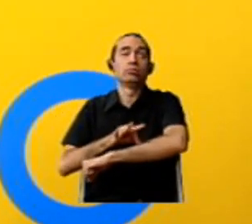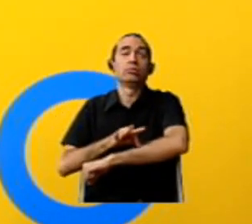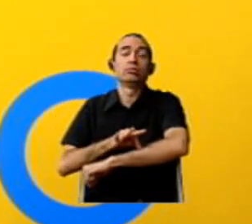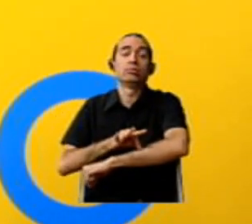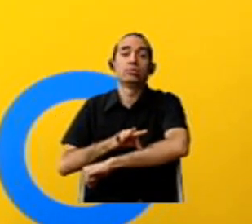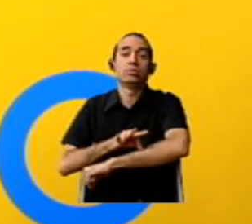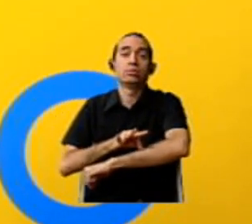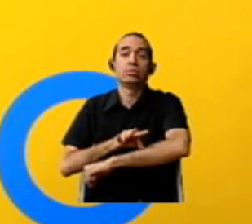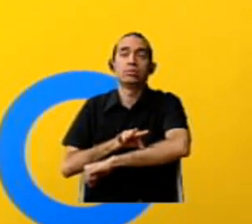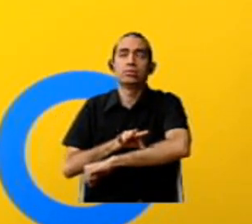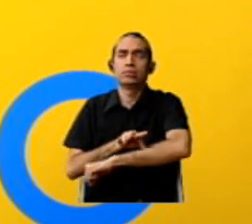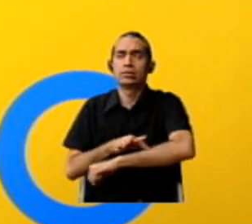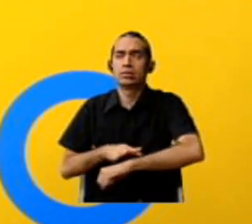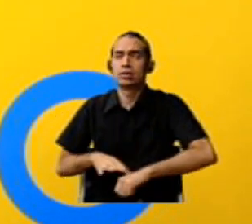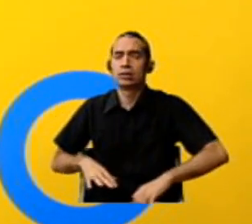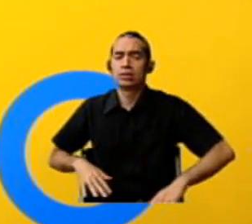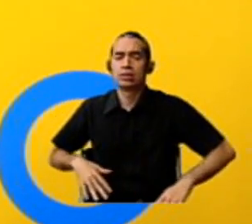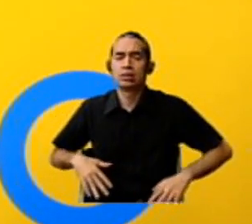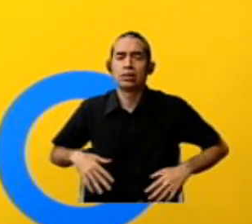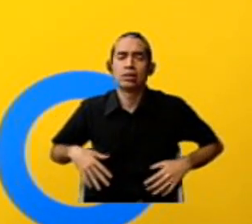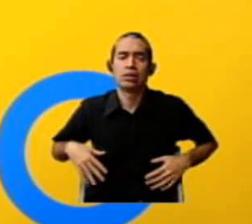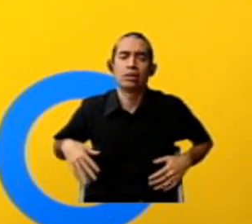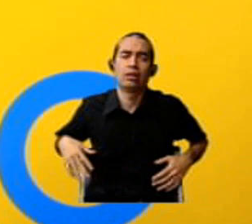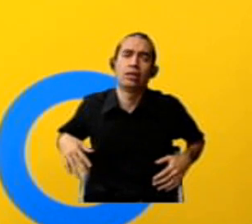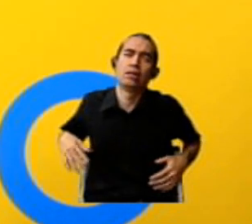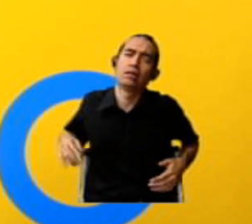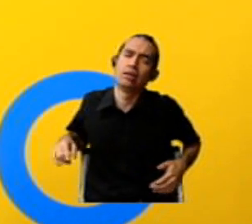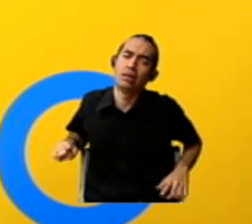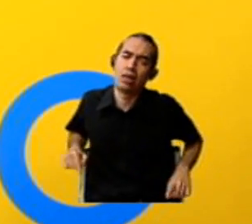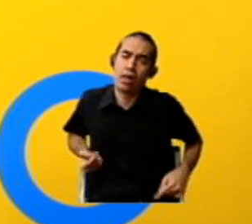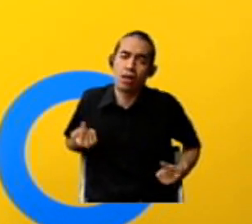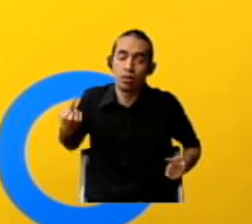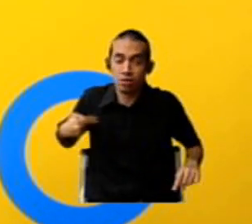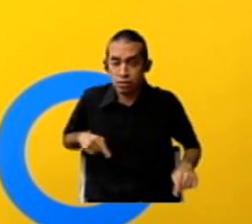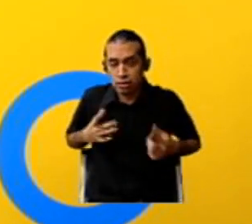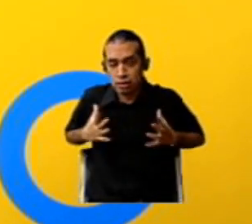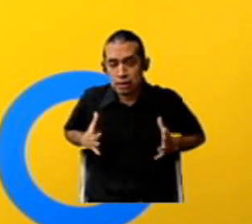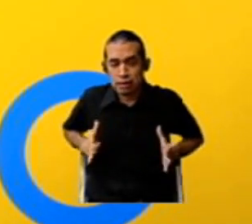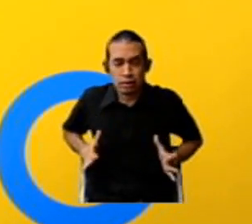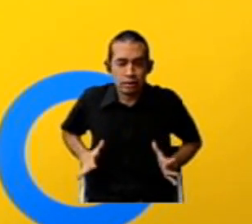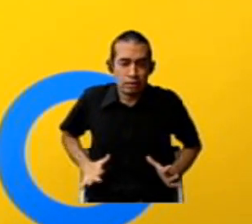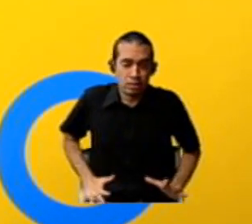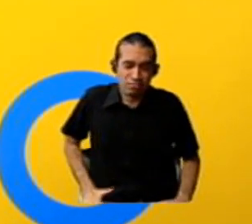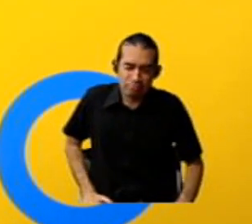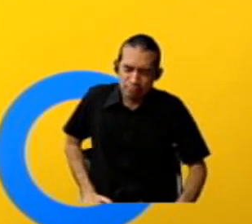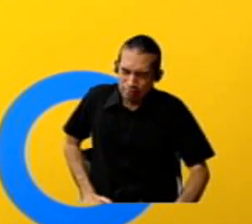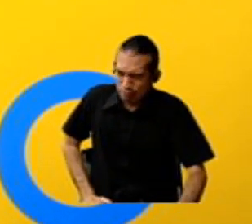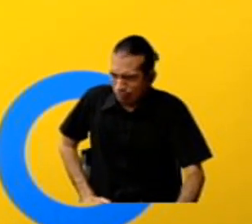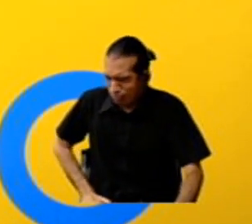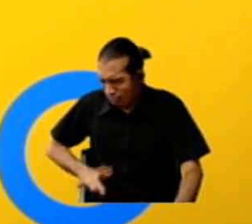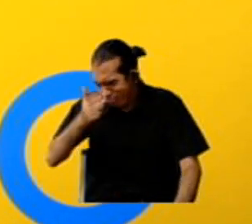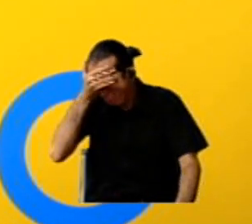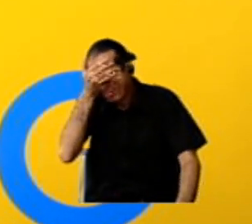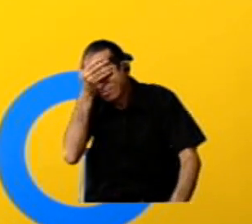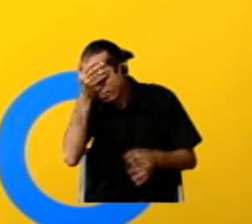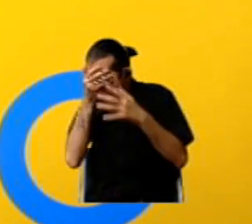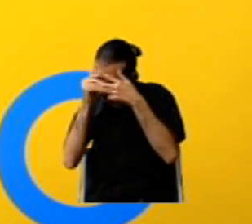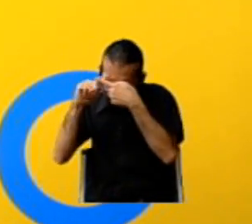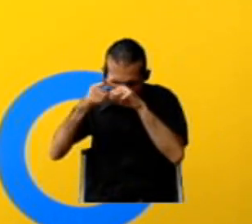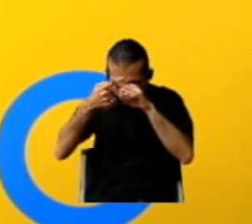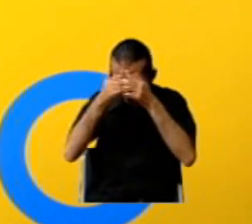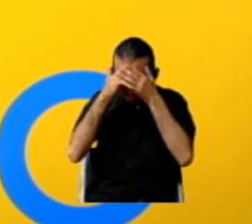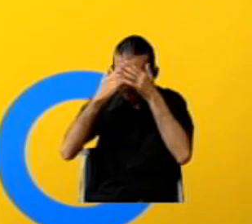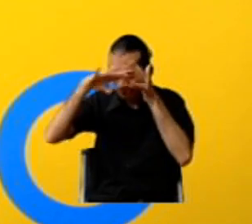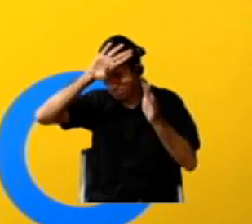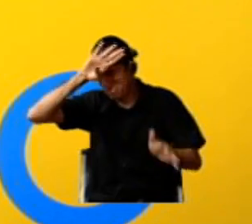Oh my goodness, I have a terrible body pain and I have a headache and